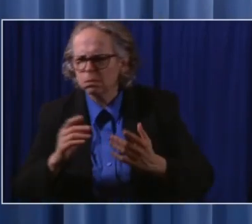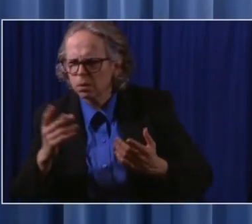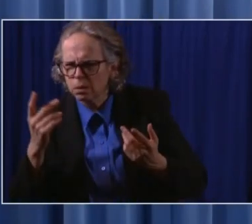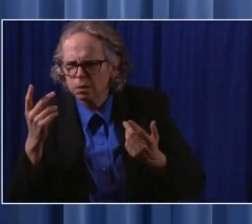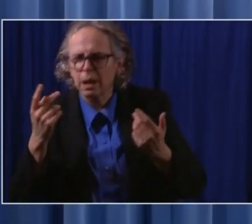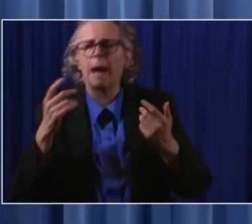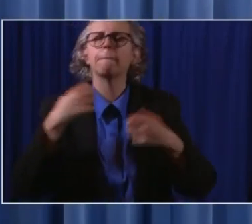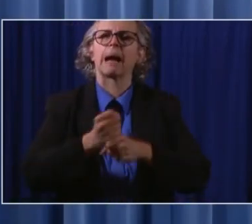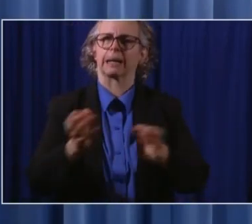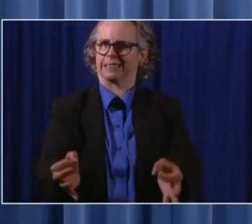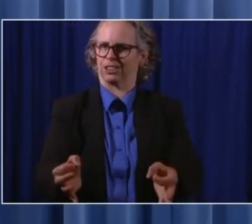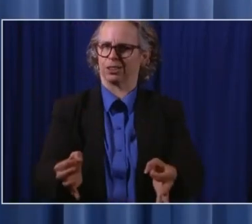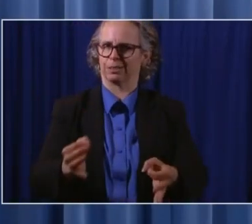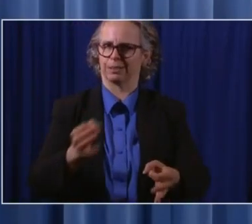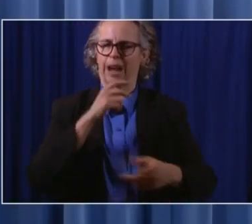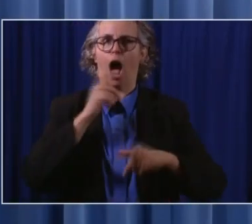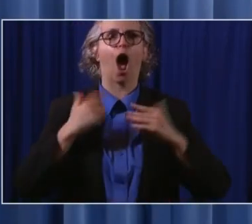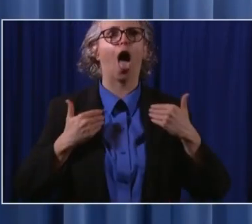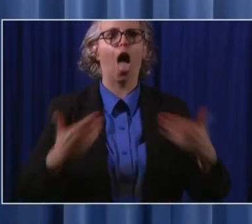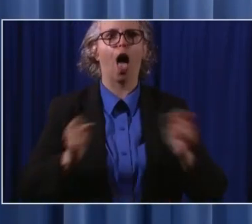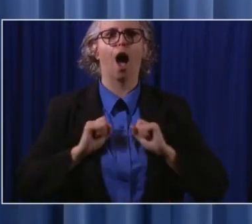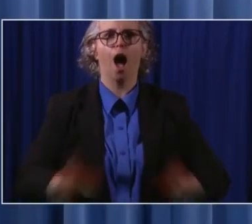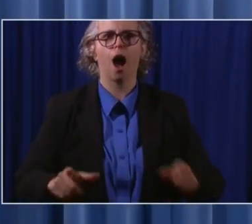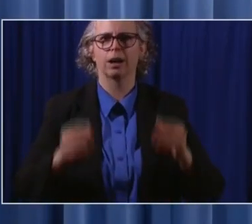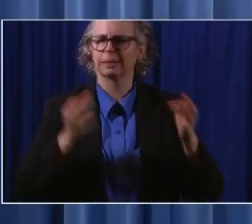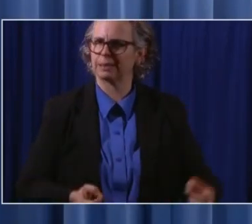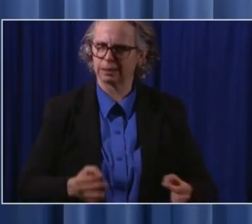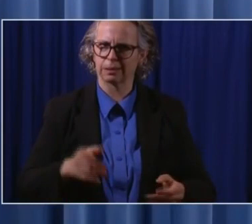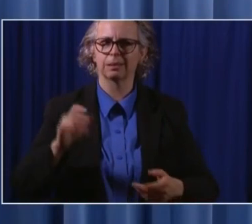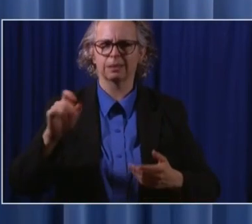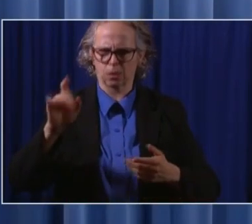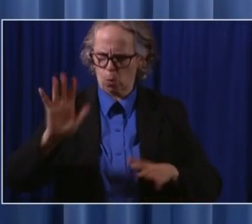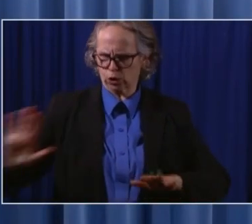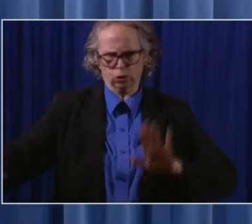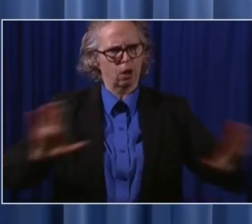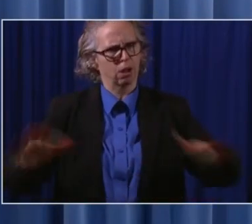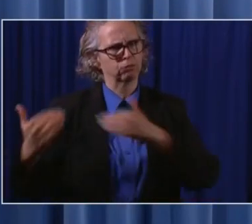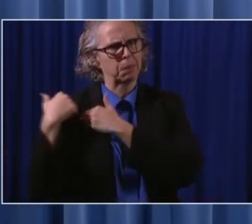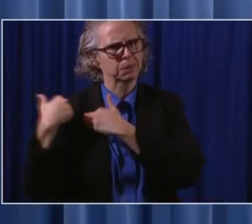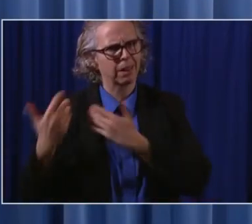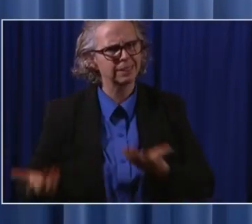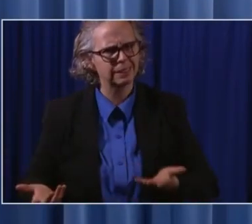these boards are to do, is to make that decision.